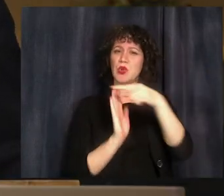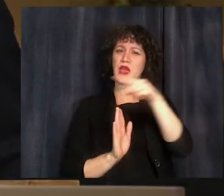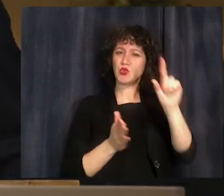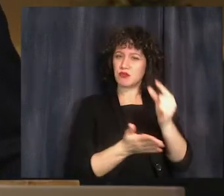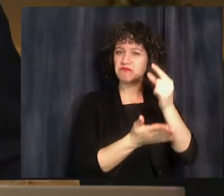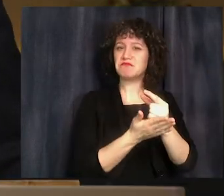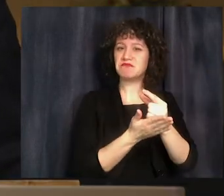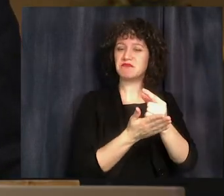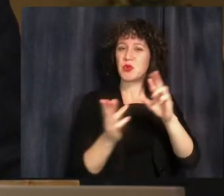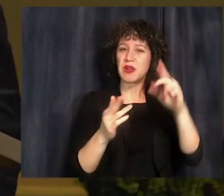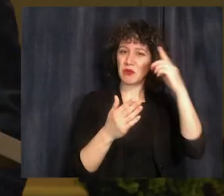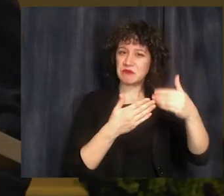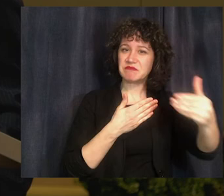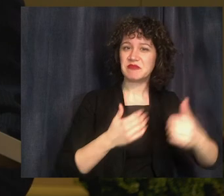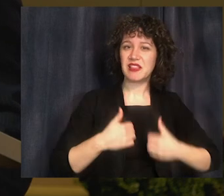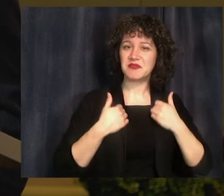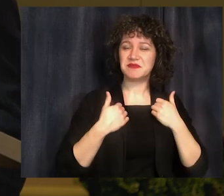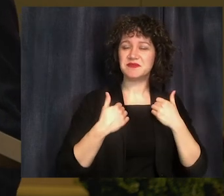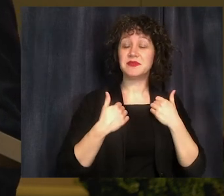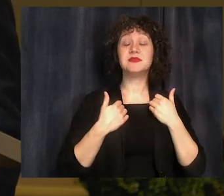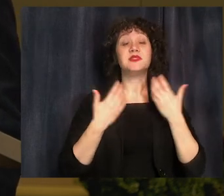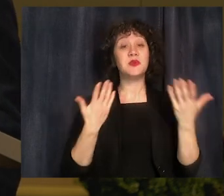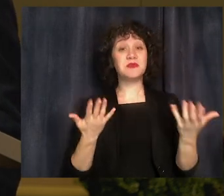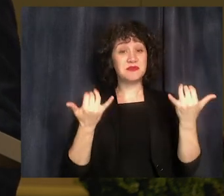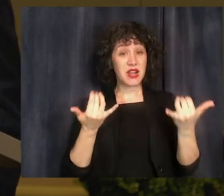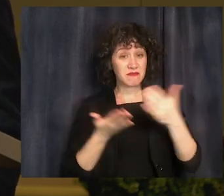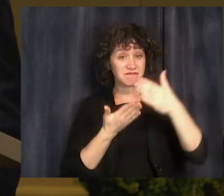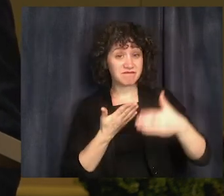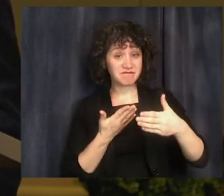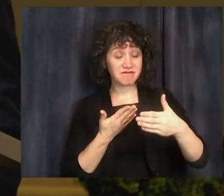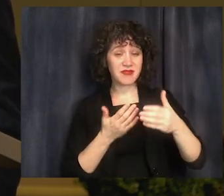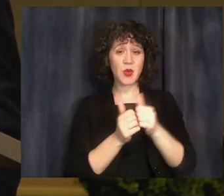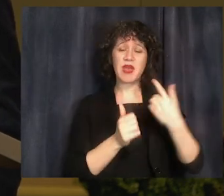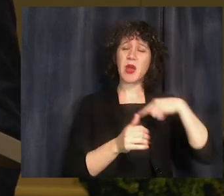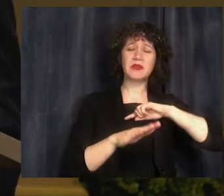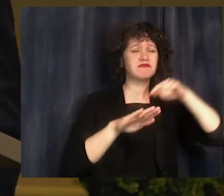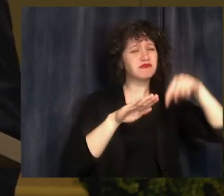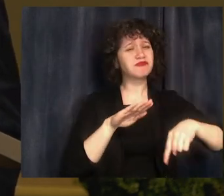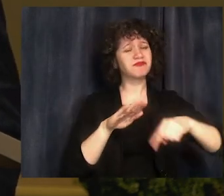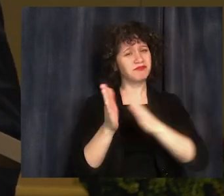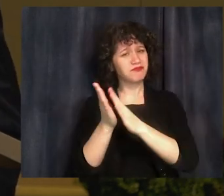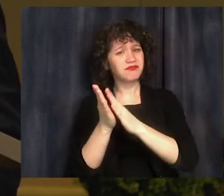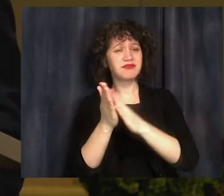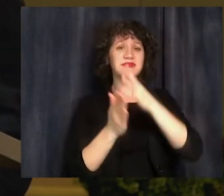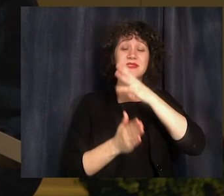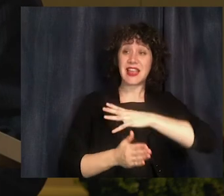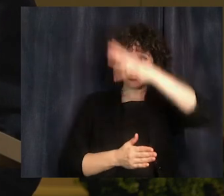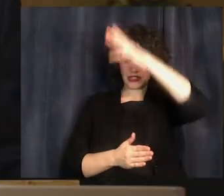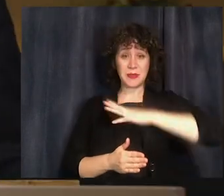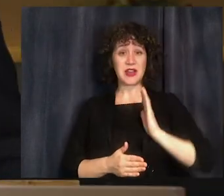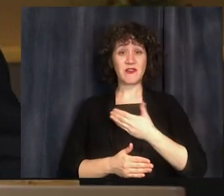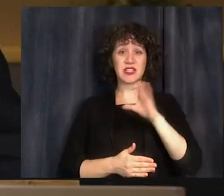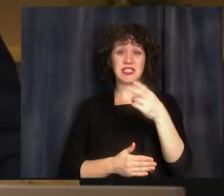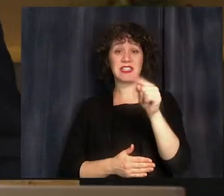next phase in life. So, in conclusion, and with our deepest admiration, ladies and gentlemen of our CTHS learning